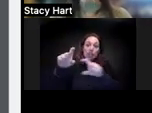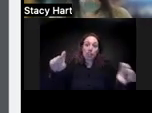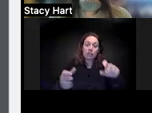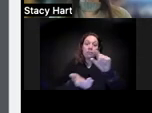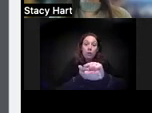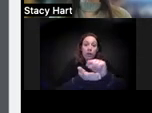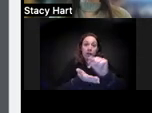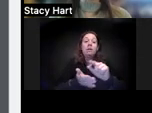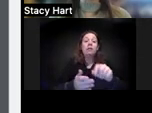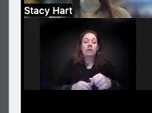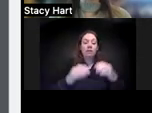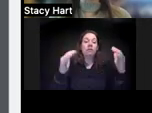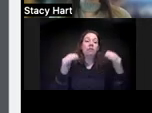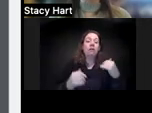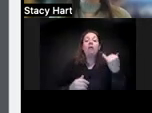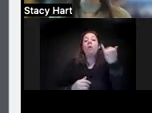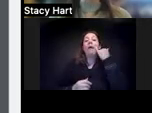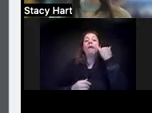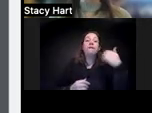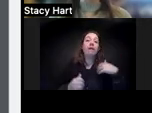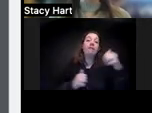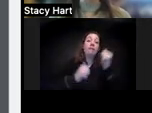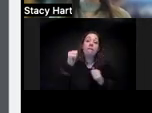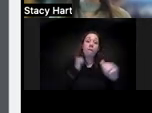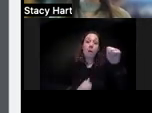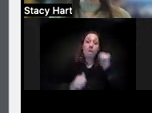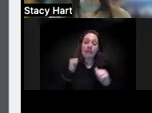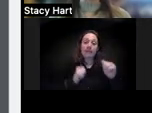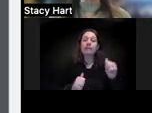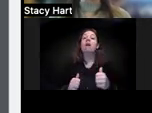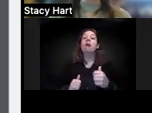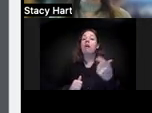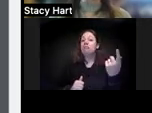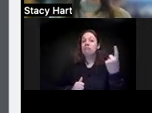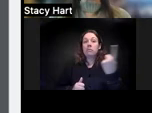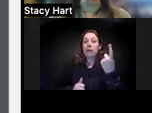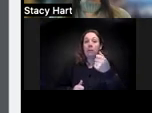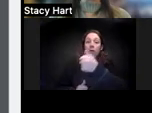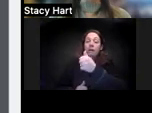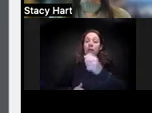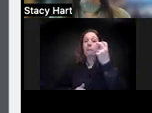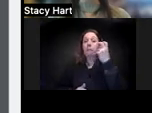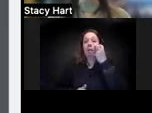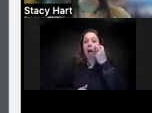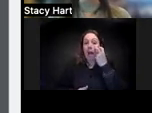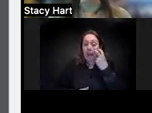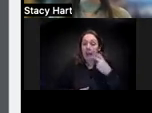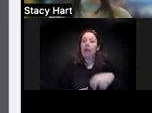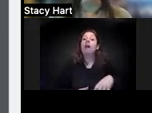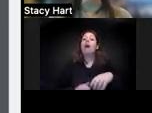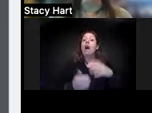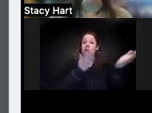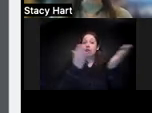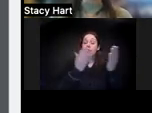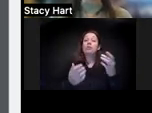performance and you have someone who is blind, an auxiliary service would be to hire